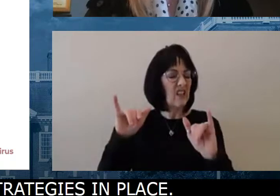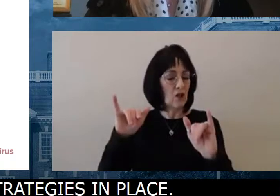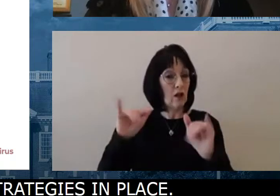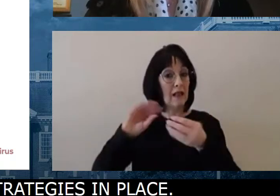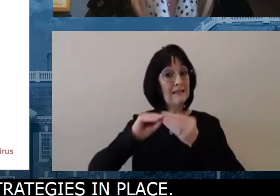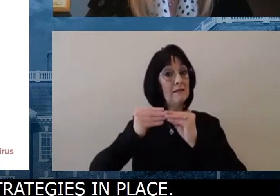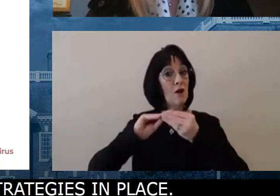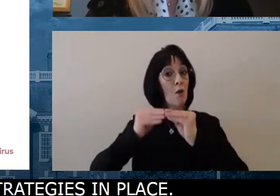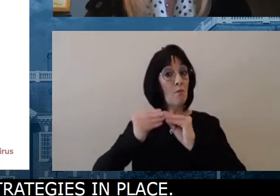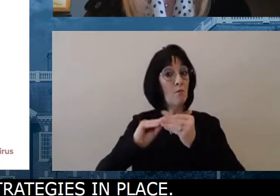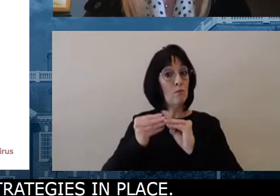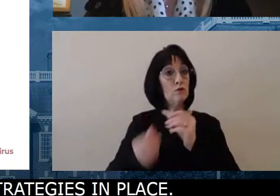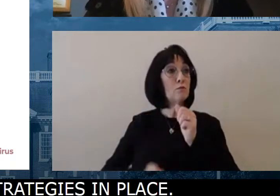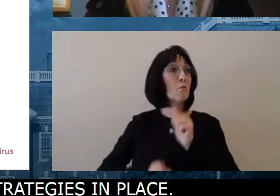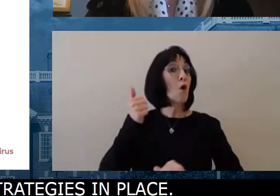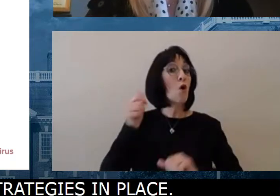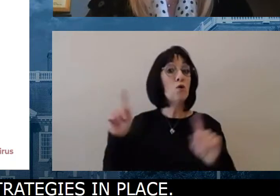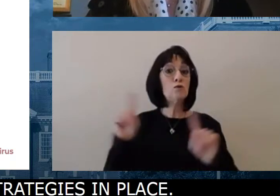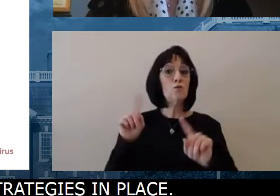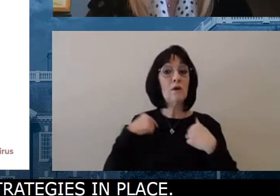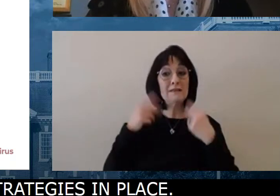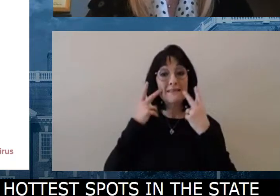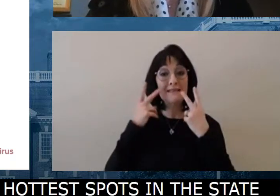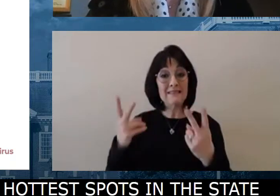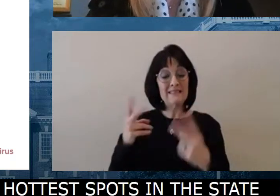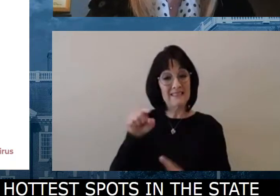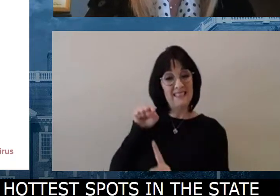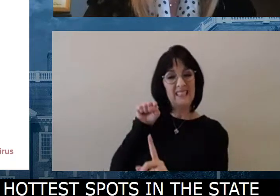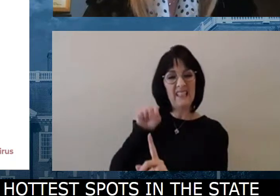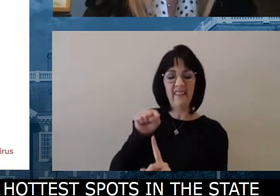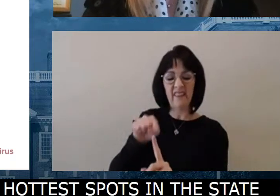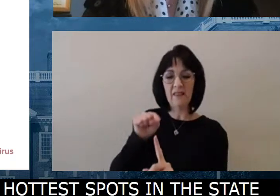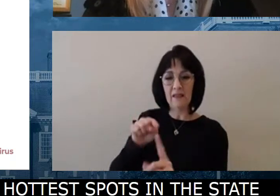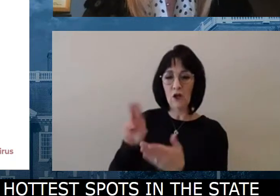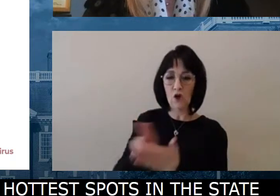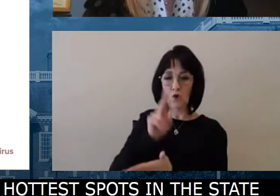month, we have seen now almost 500 cases in that area.